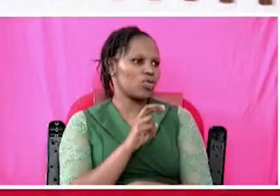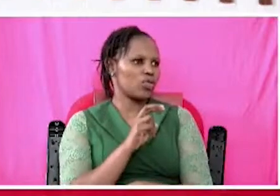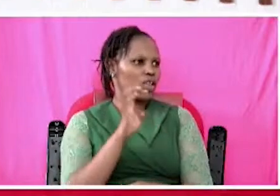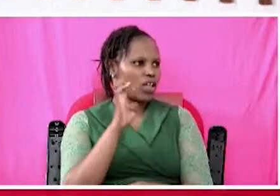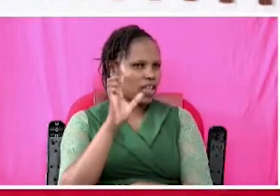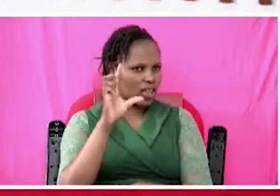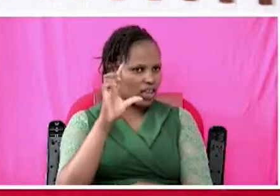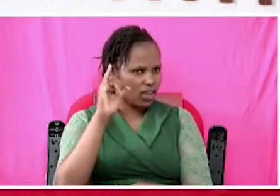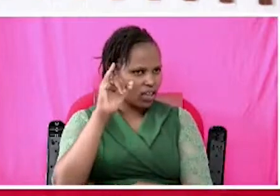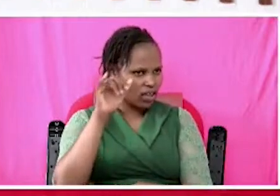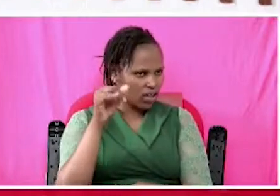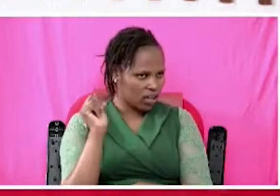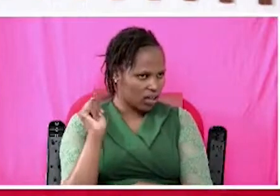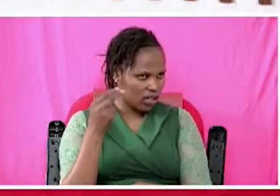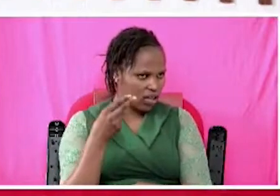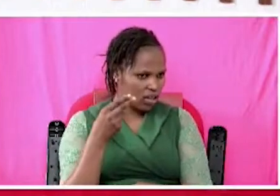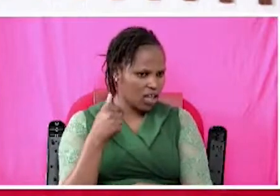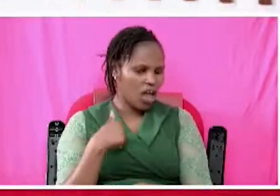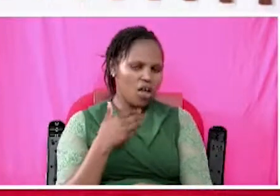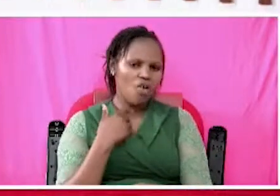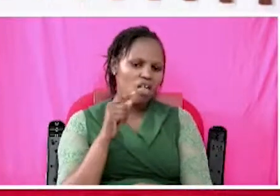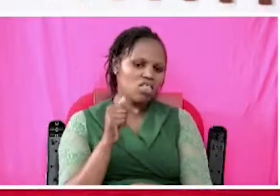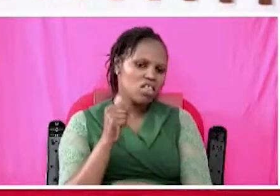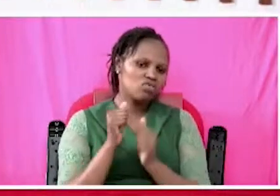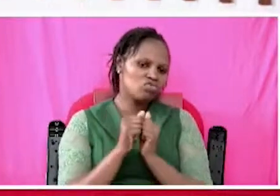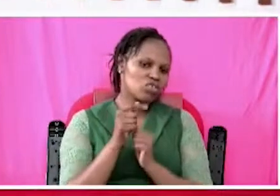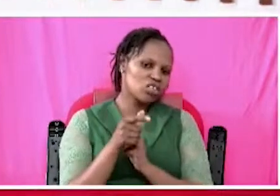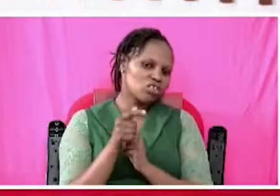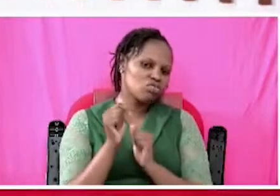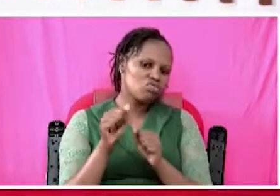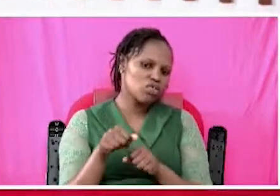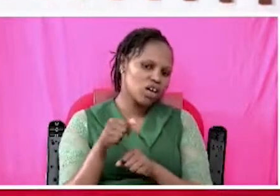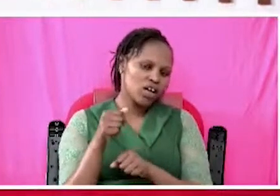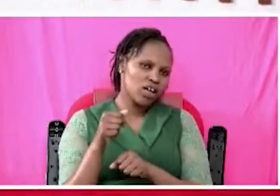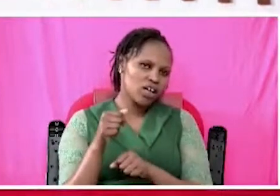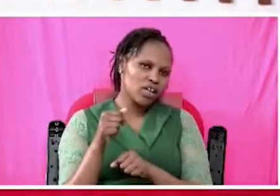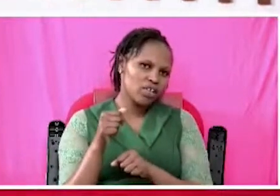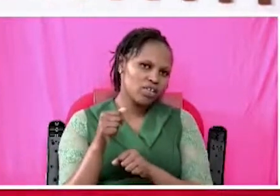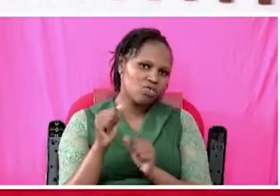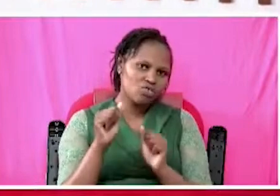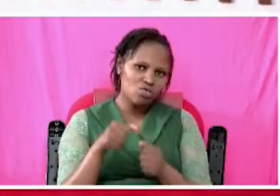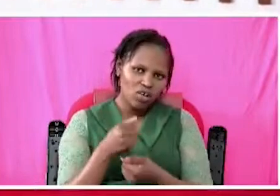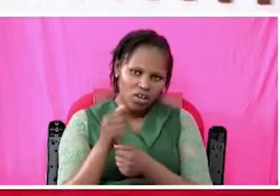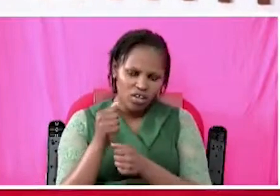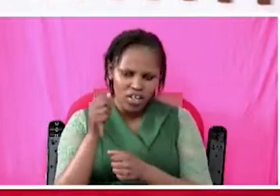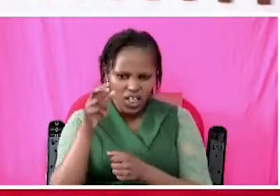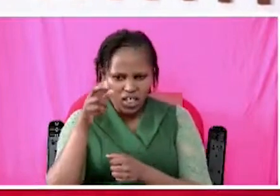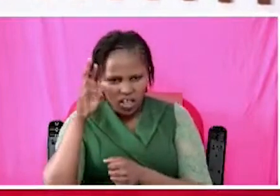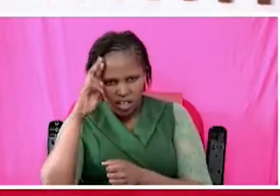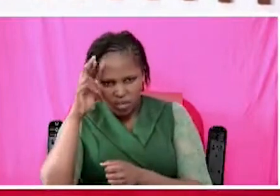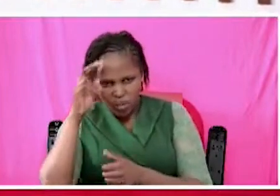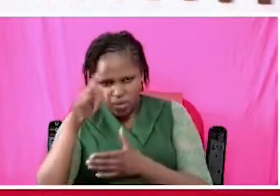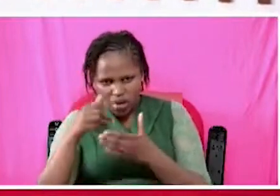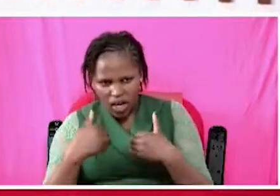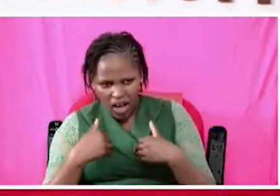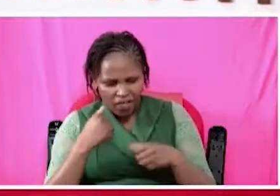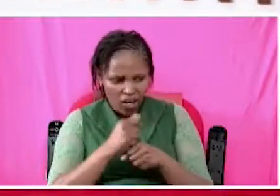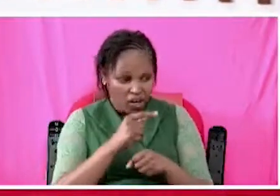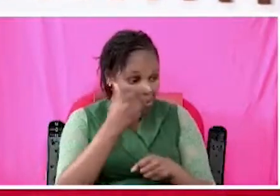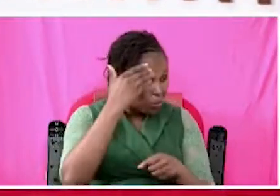Elijah, I just did this with you. You cannot even think. You can't even remember what I've just done. You don't know who I